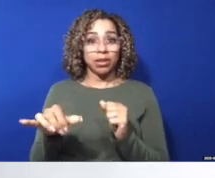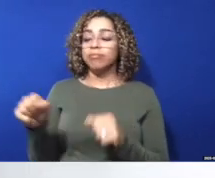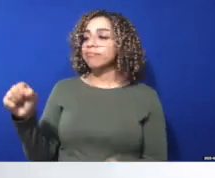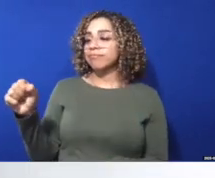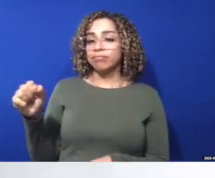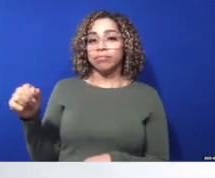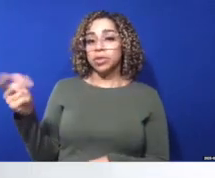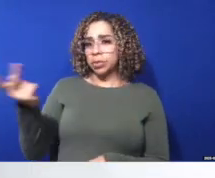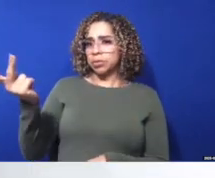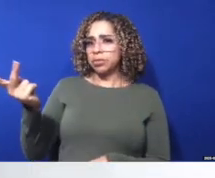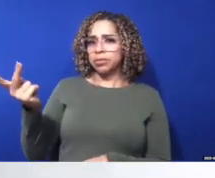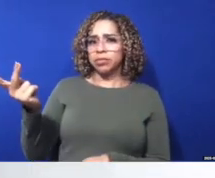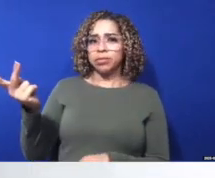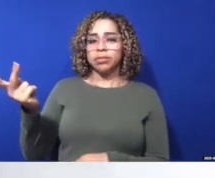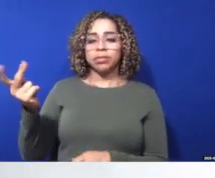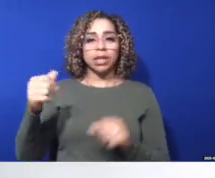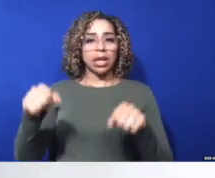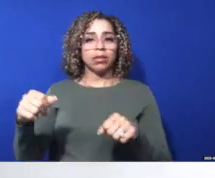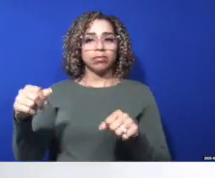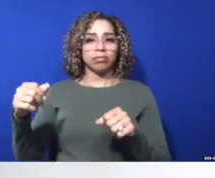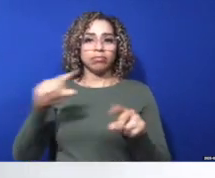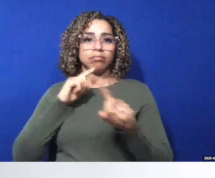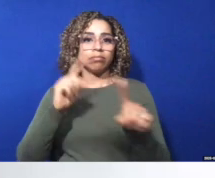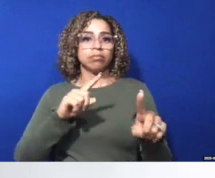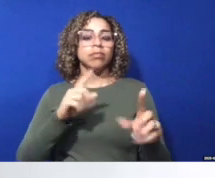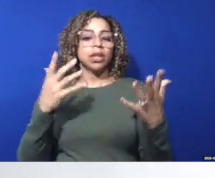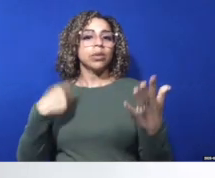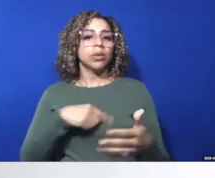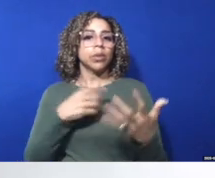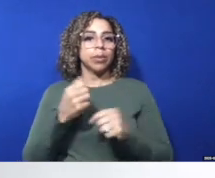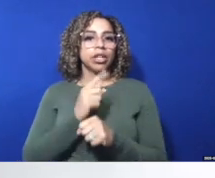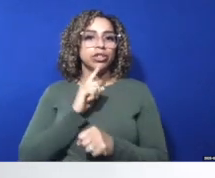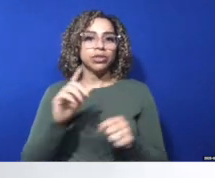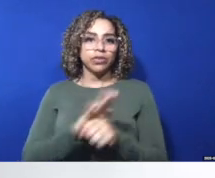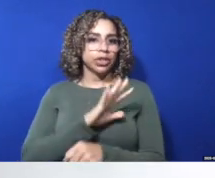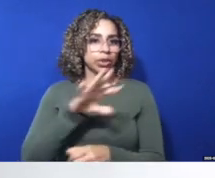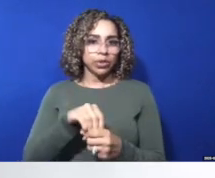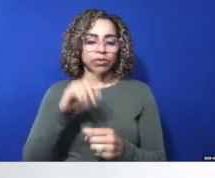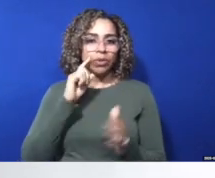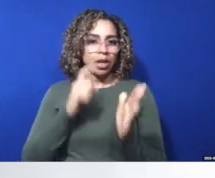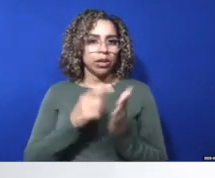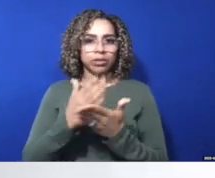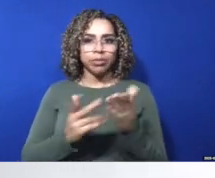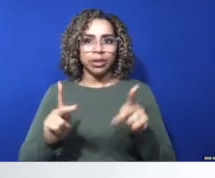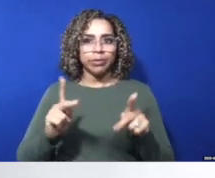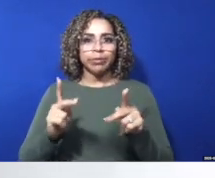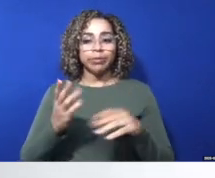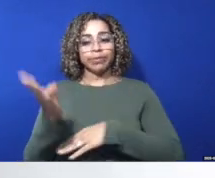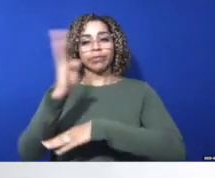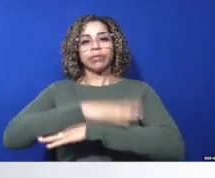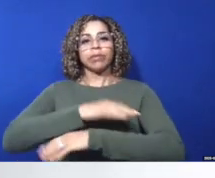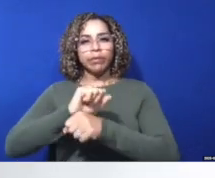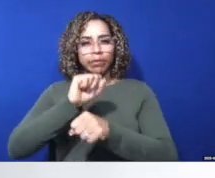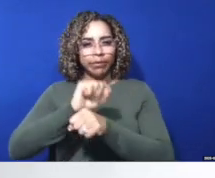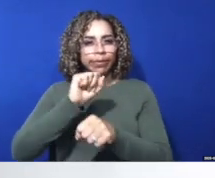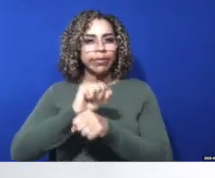free to jump in, but that's essentially our attempts to make sure that we're being as inclusive as possible. We recognize some people are working during the day, and